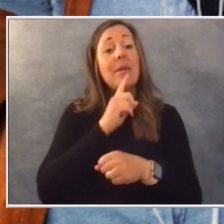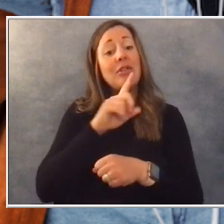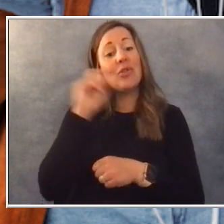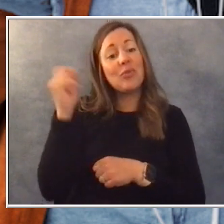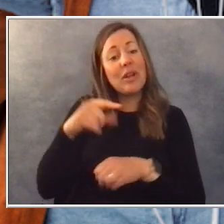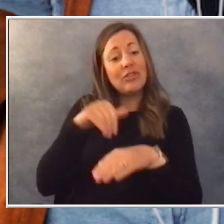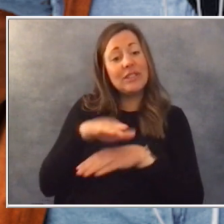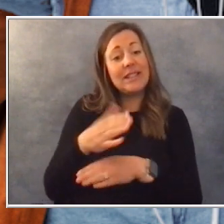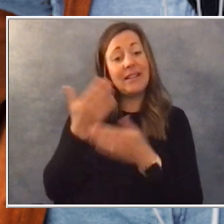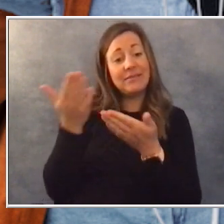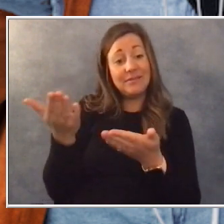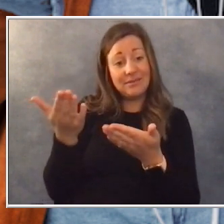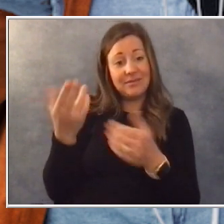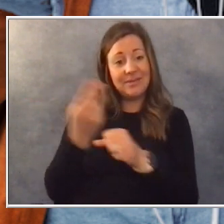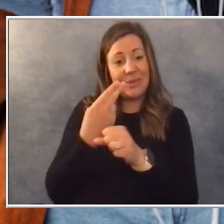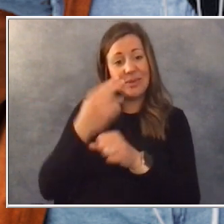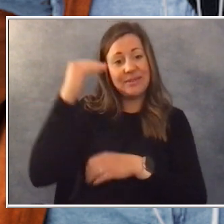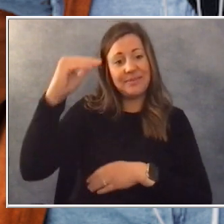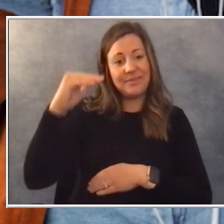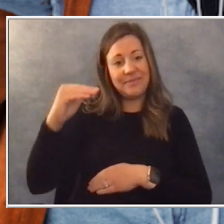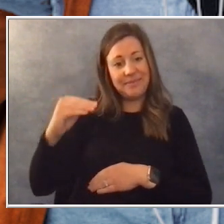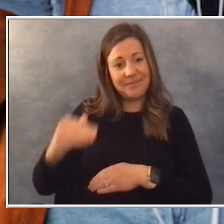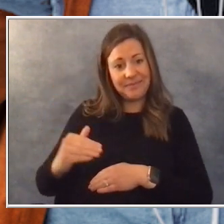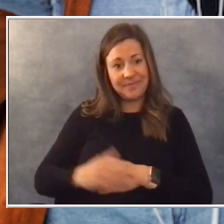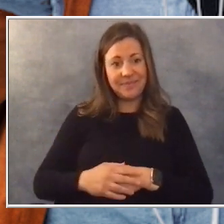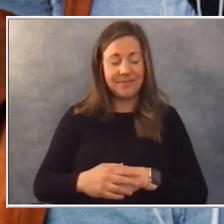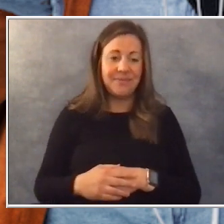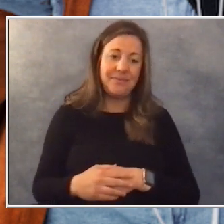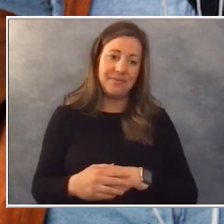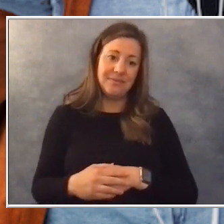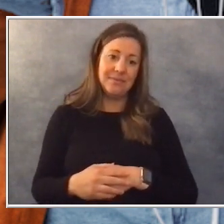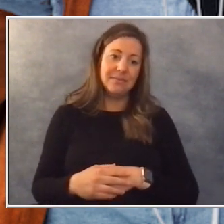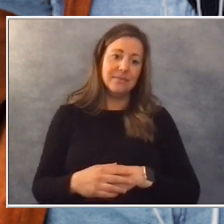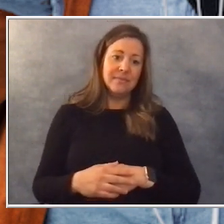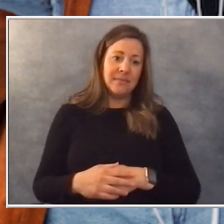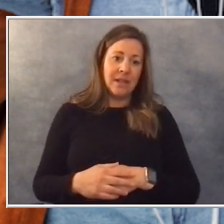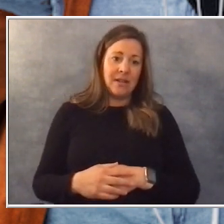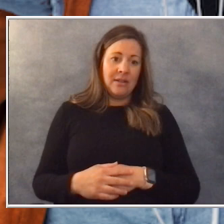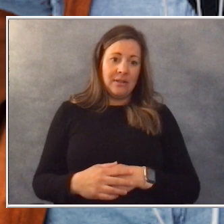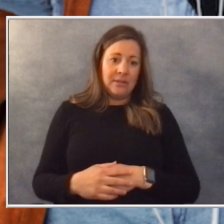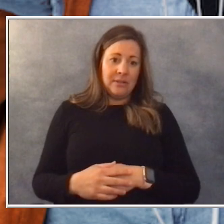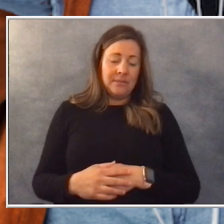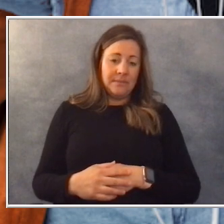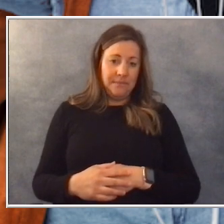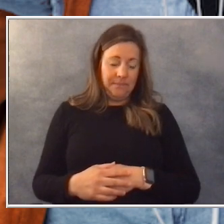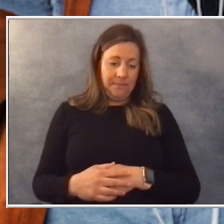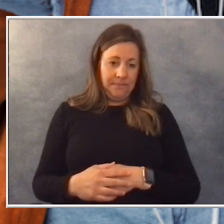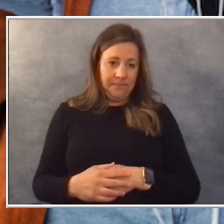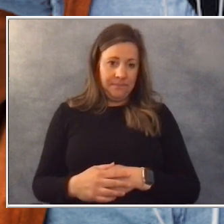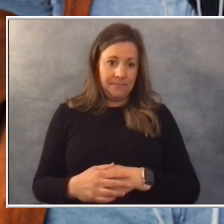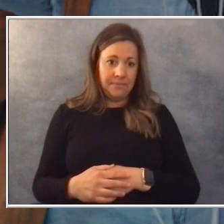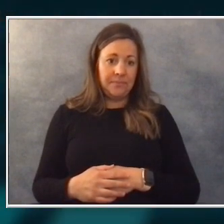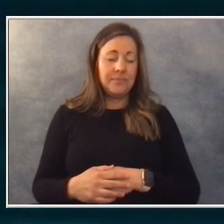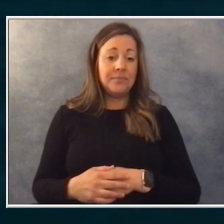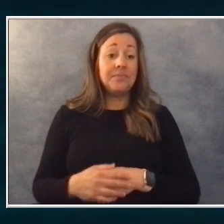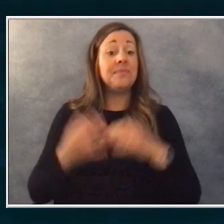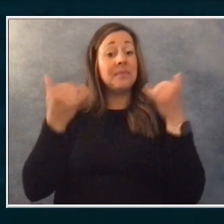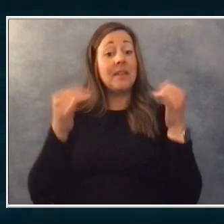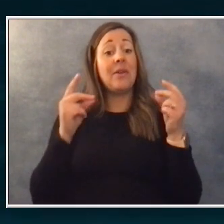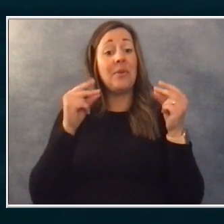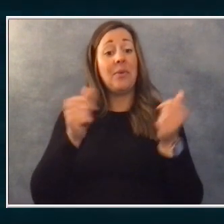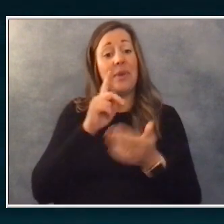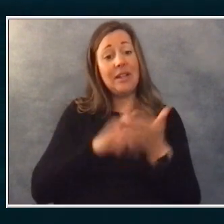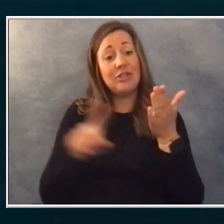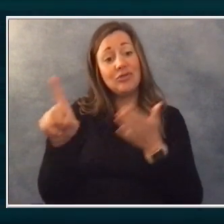the chat on YouTube, Facebook. You can tweet us or email us at the Medical News Network. That info is all right there on your screen. Let's get a quick check on our COVID count.